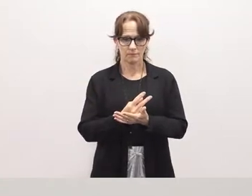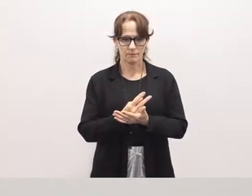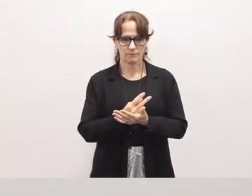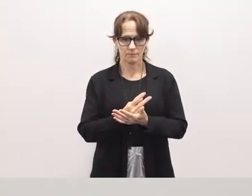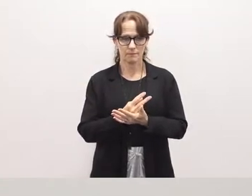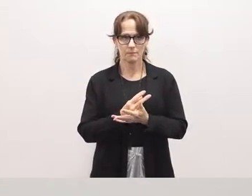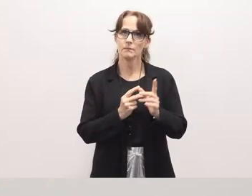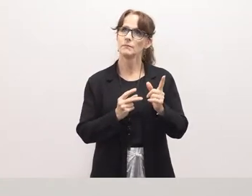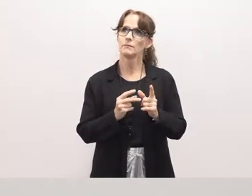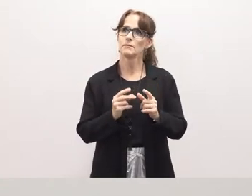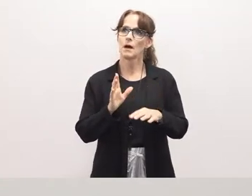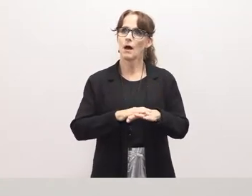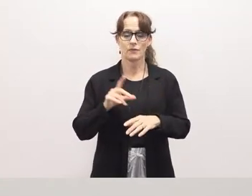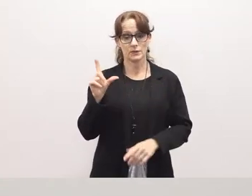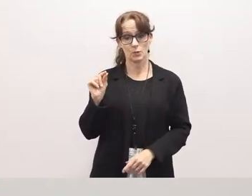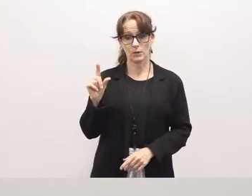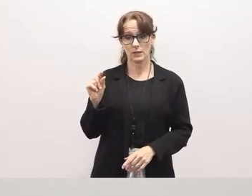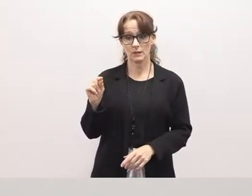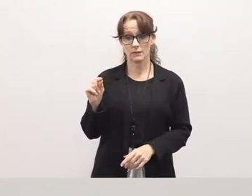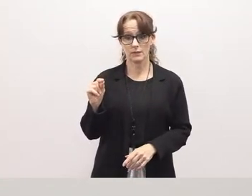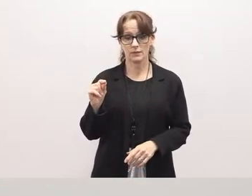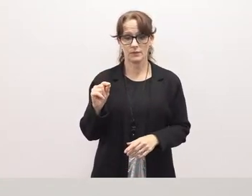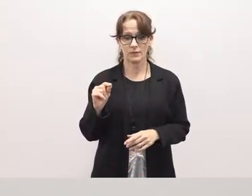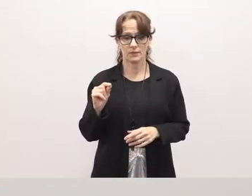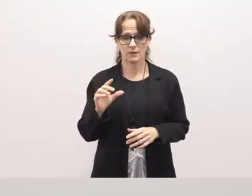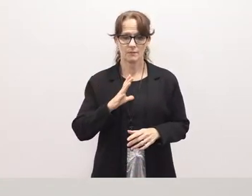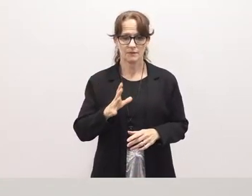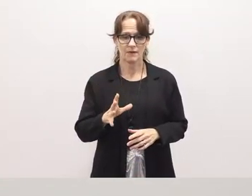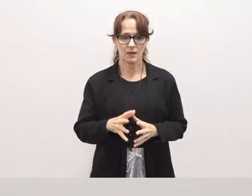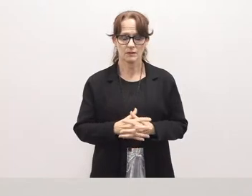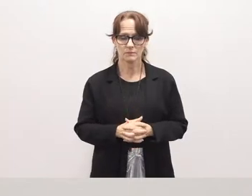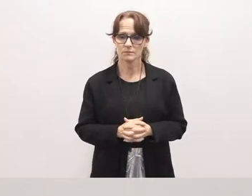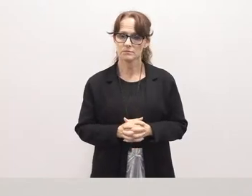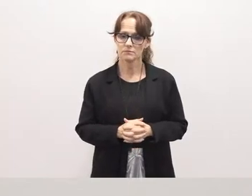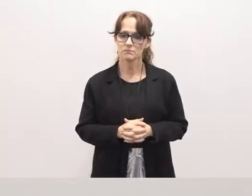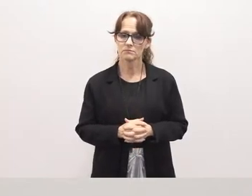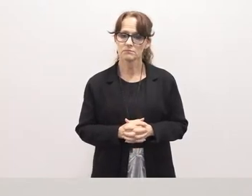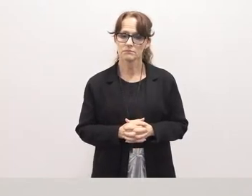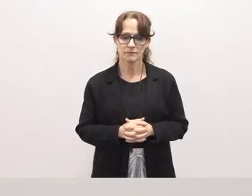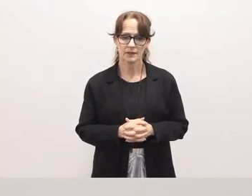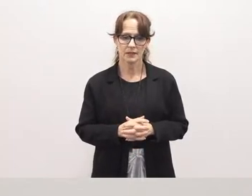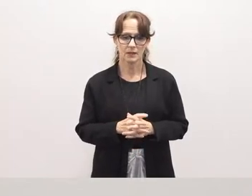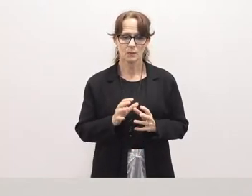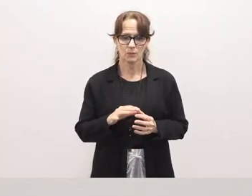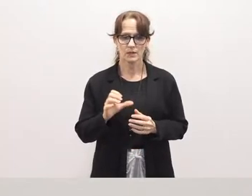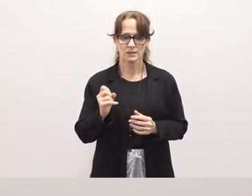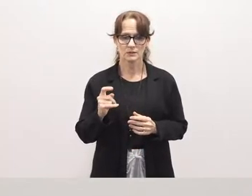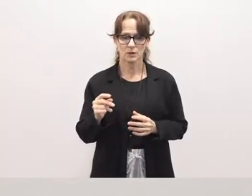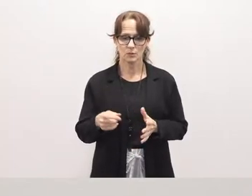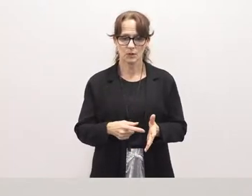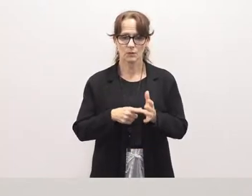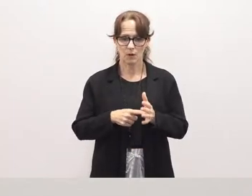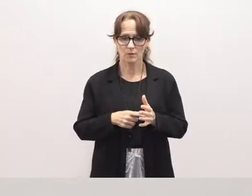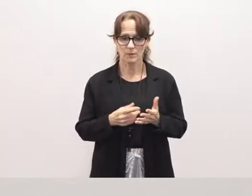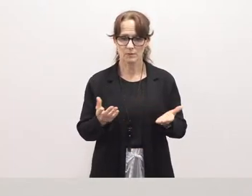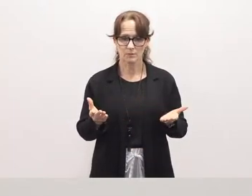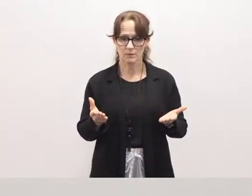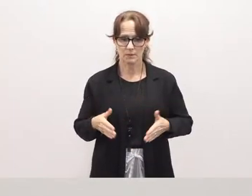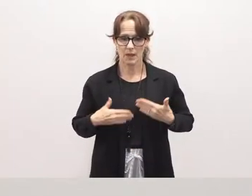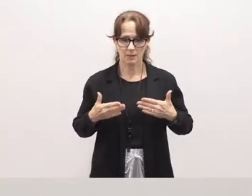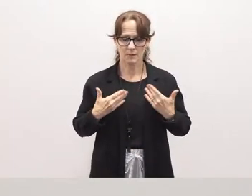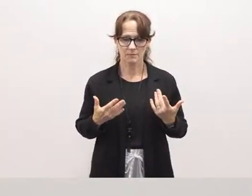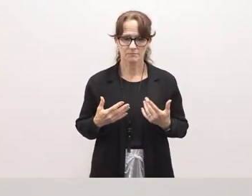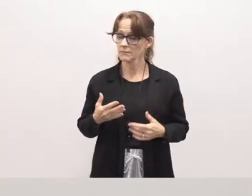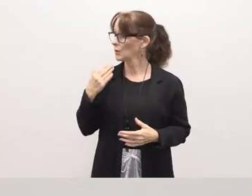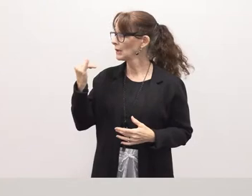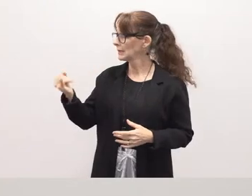at the 20th board meeting, at the 20th, that'll be fine with our statutory requirement. So I'm happy like to that do idea. That.